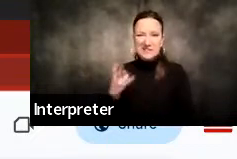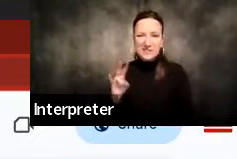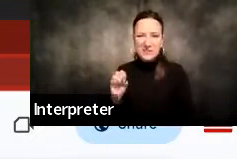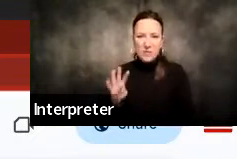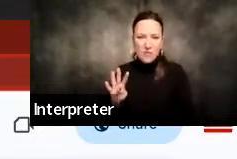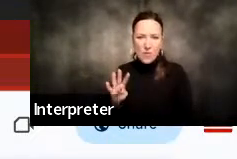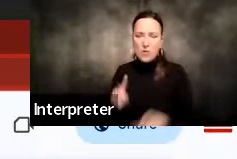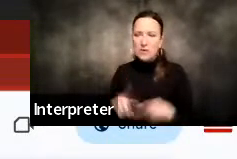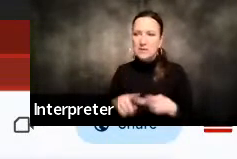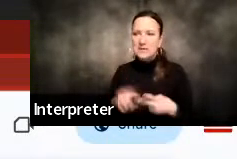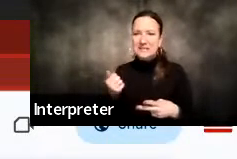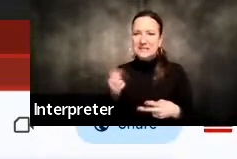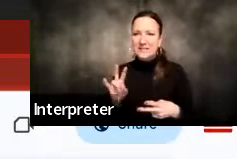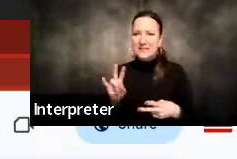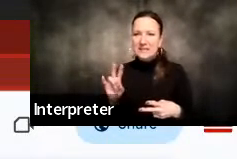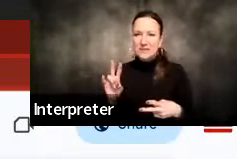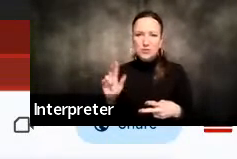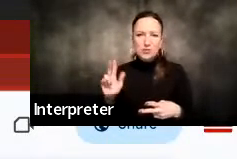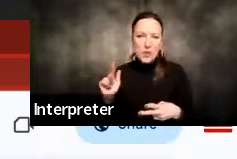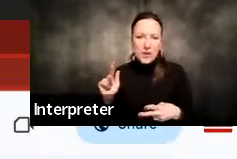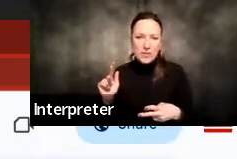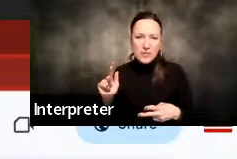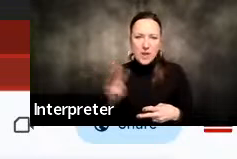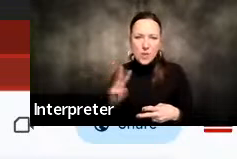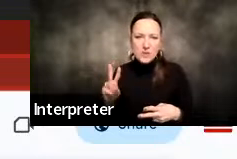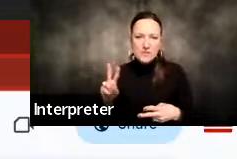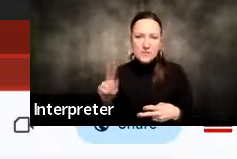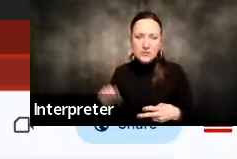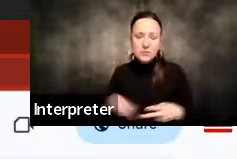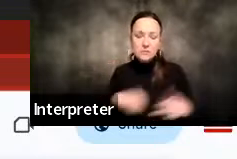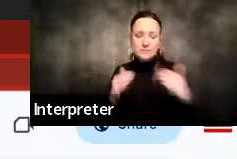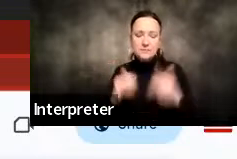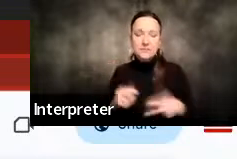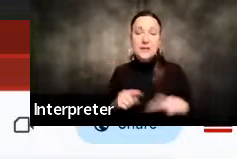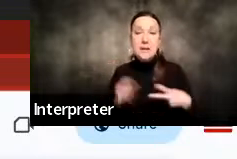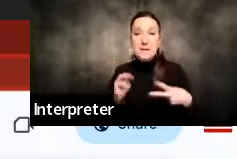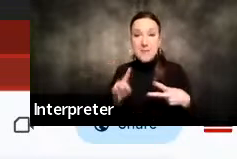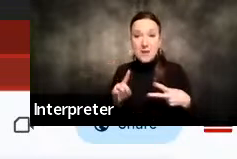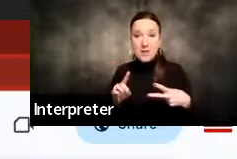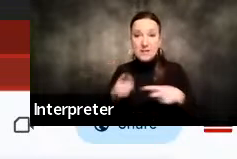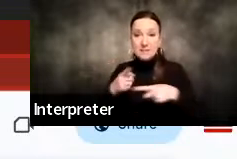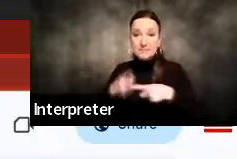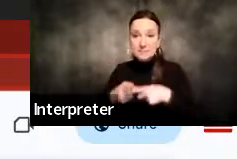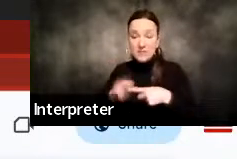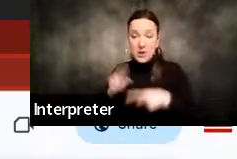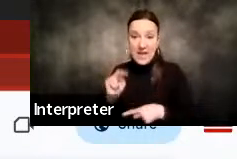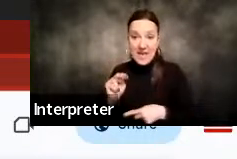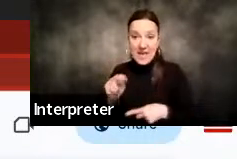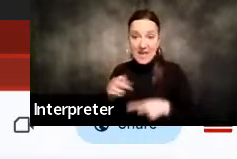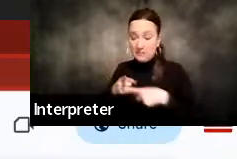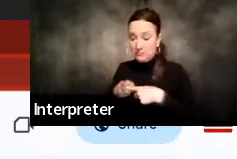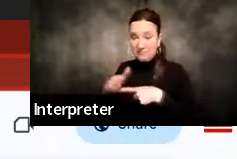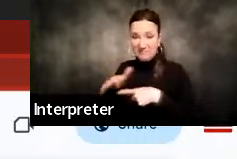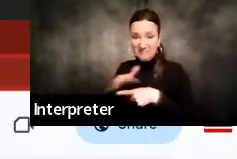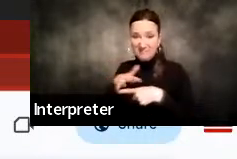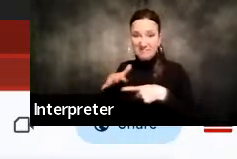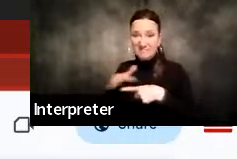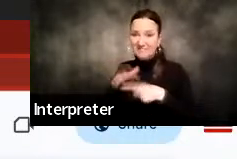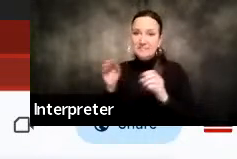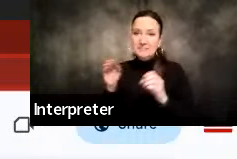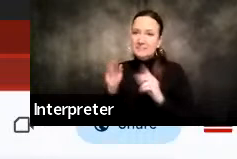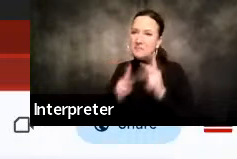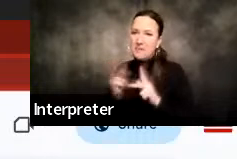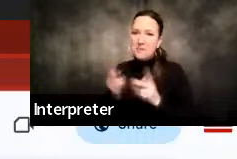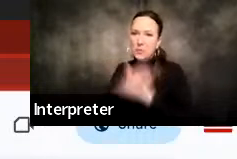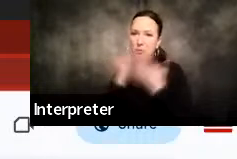one 1723, also Maryland Avenue and M Street, as far as the homeless encampments and